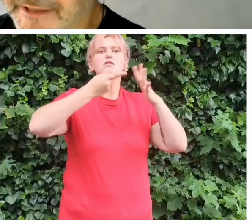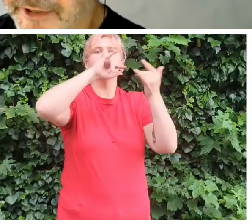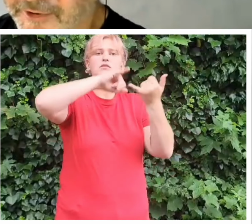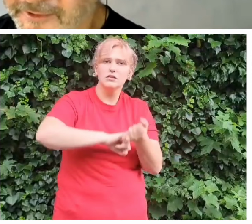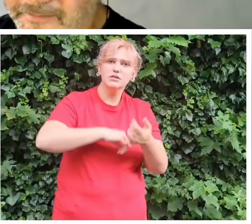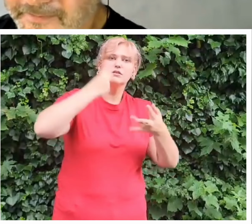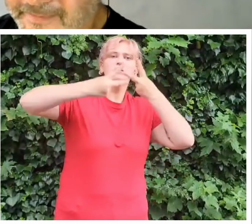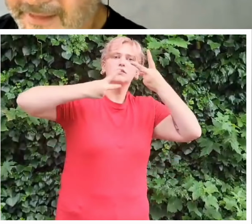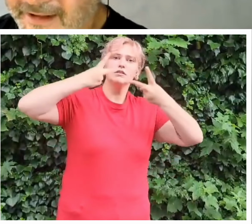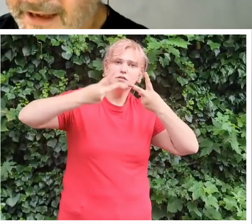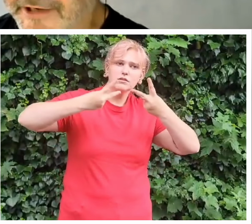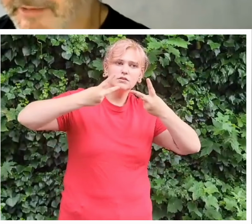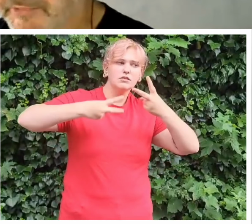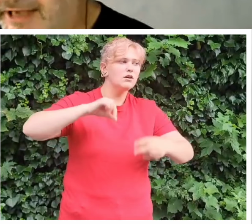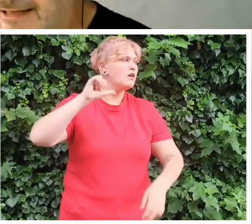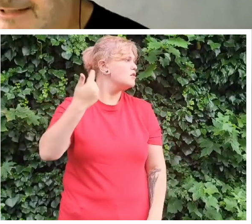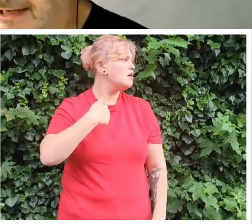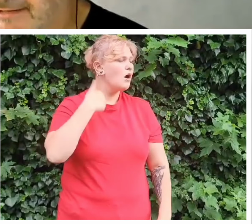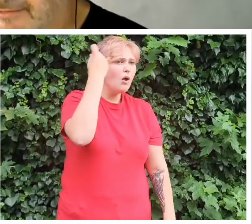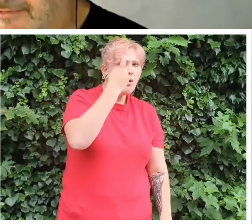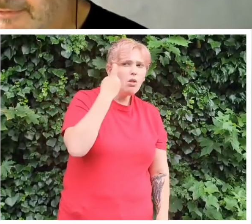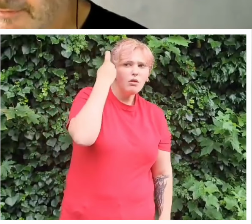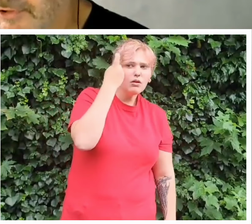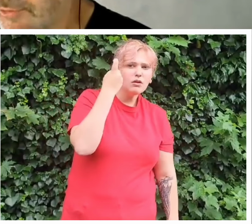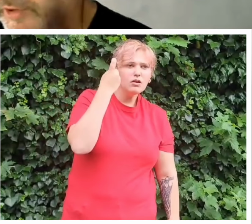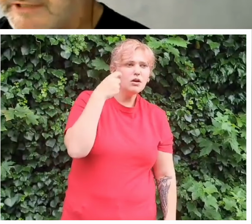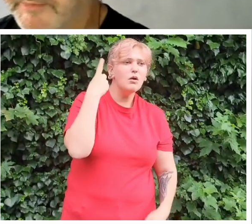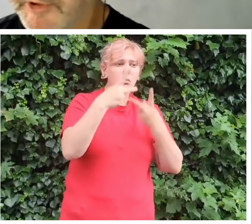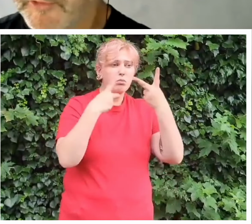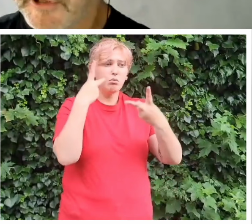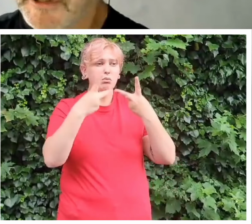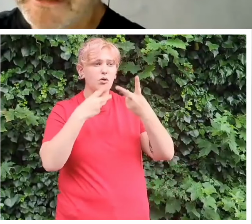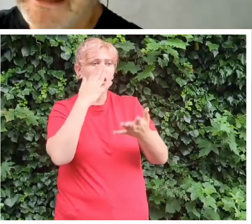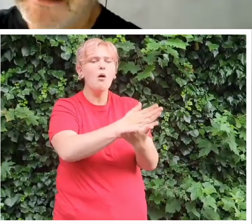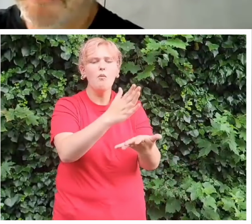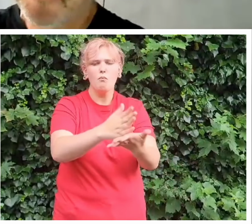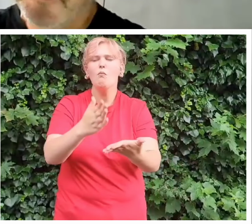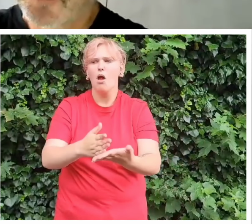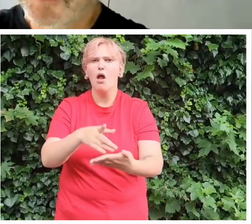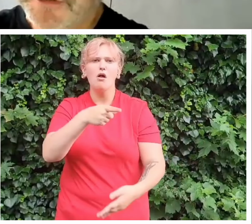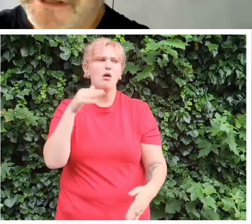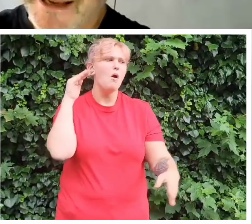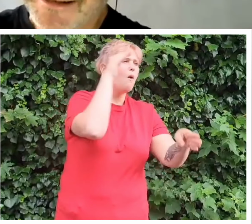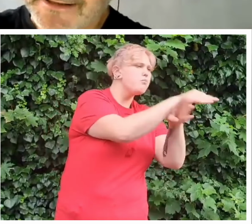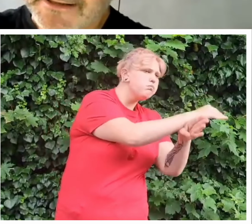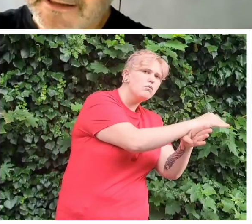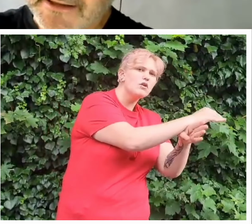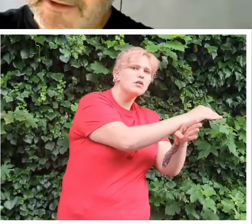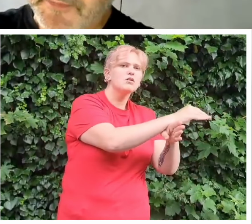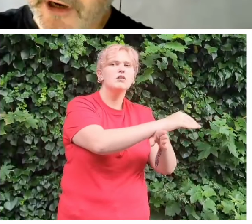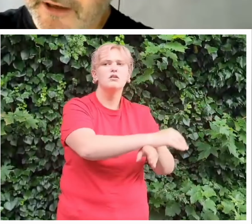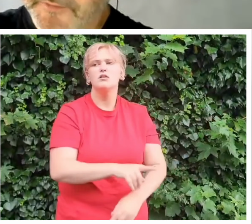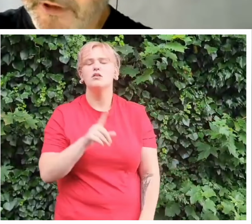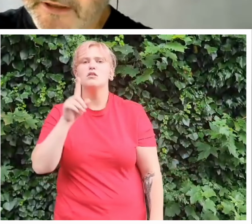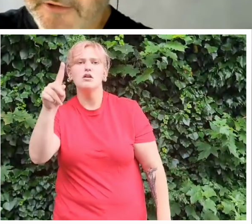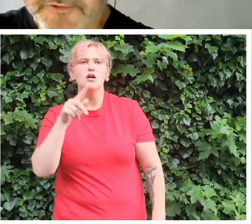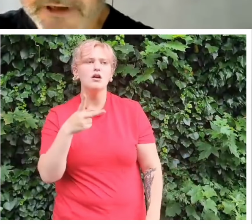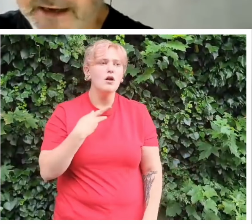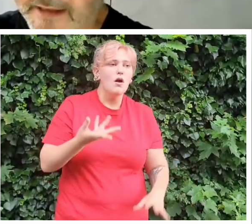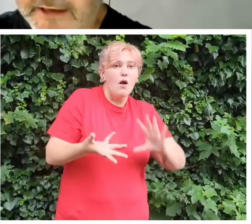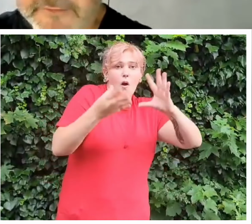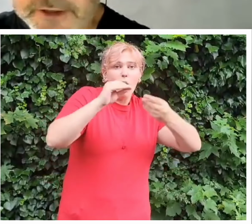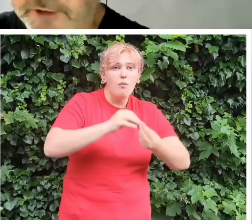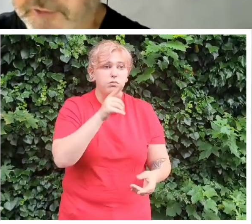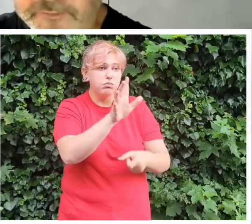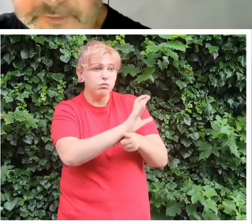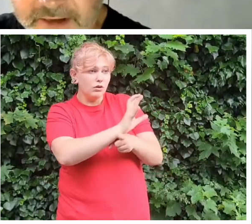Is the Song. And I'm guessing for the choir to be organised, that's kind of future tense. But if we could